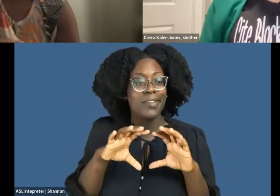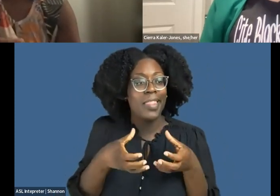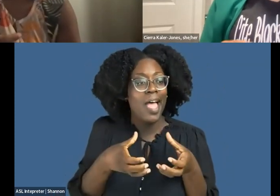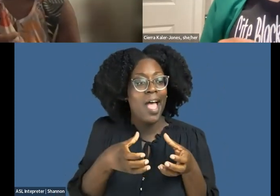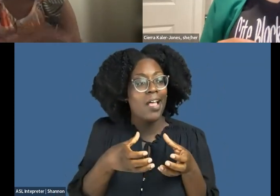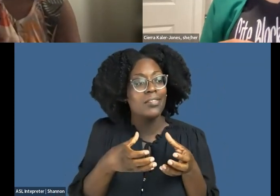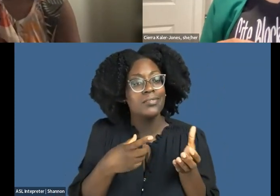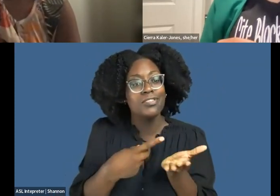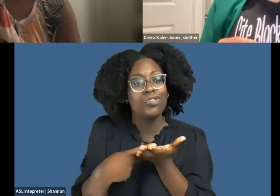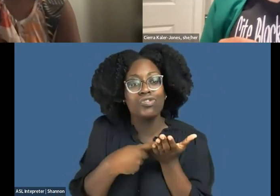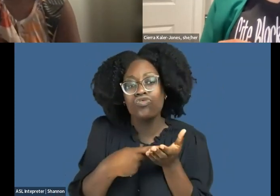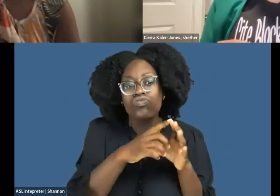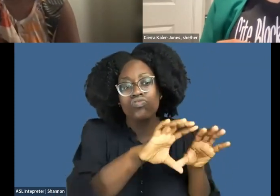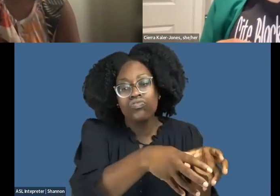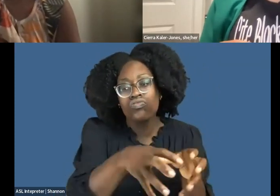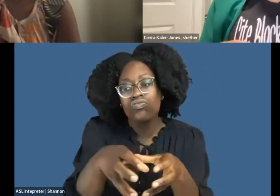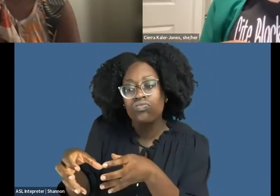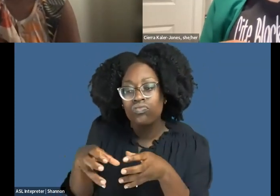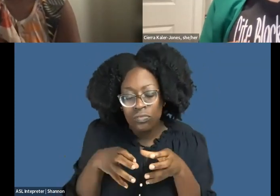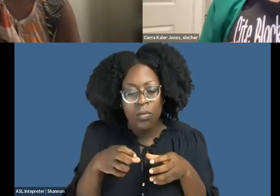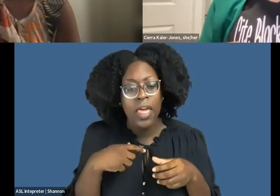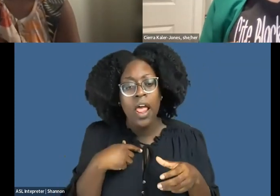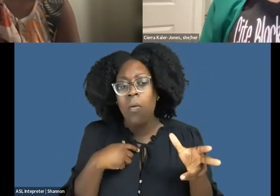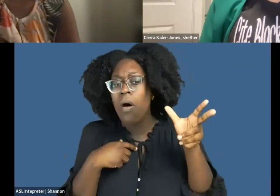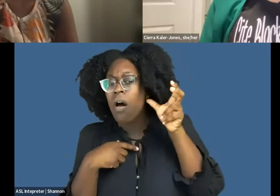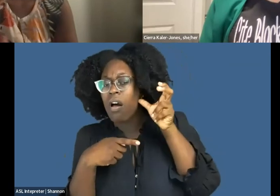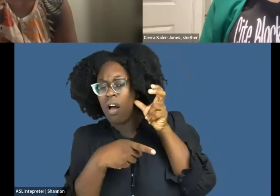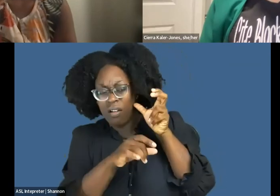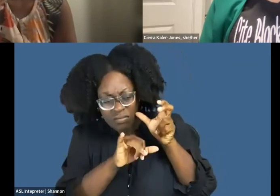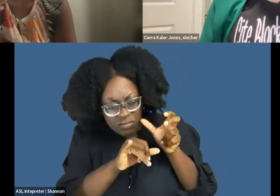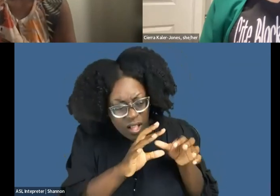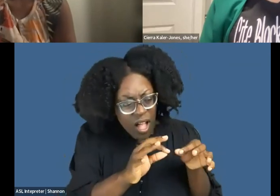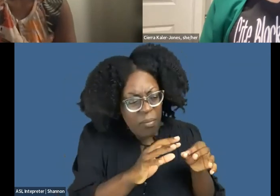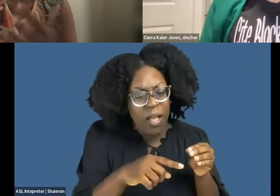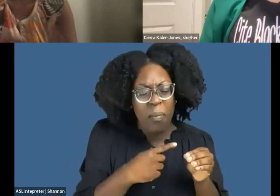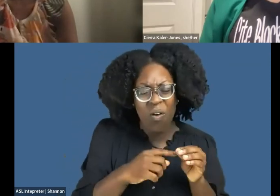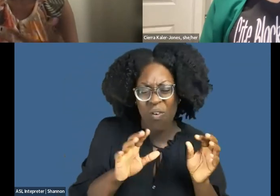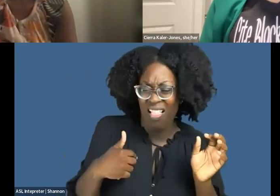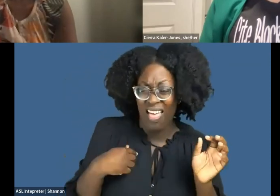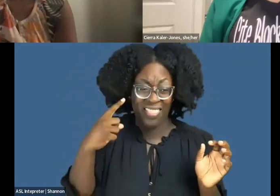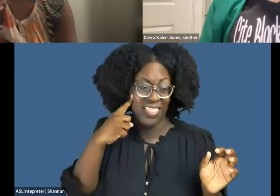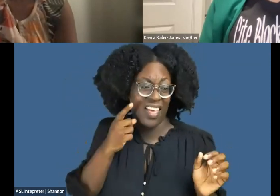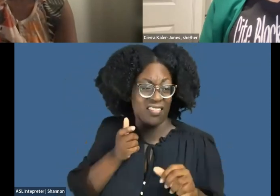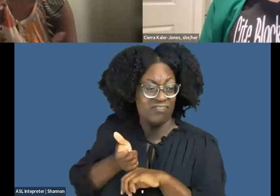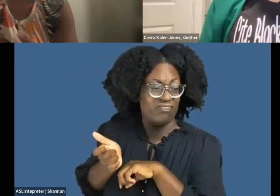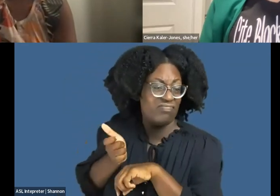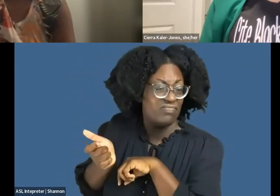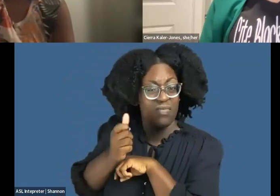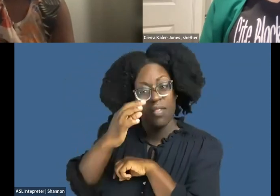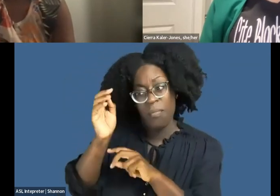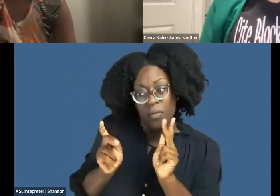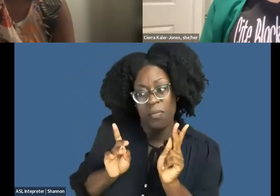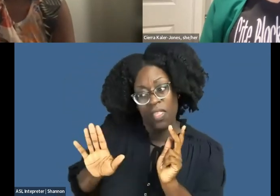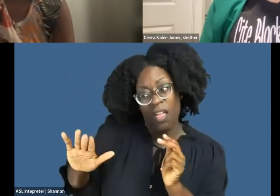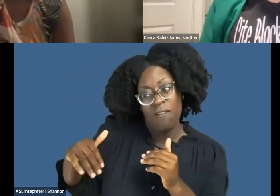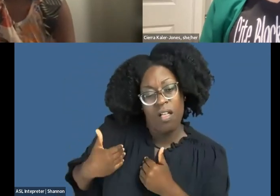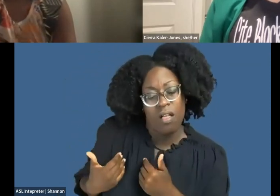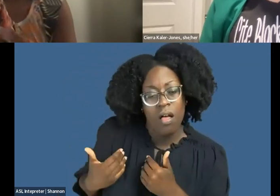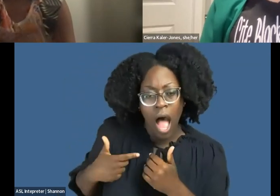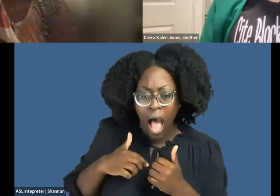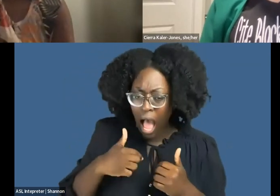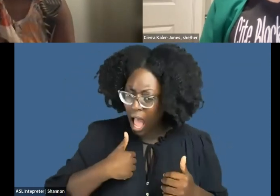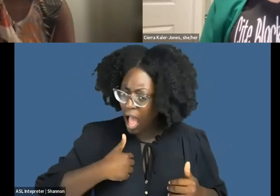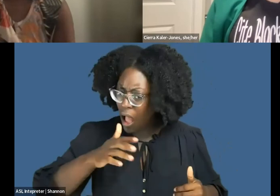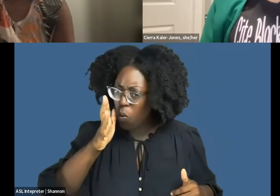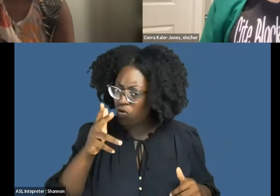stereotype, right? Or some of them say, you know, I'm going to, you know, share some of these sources and read them with my parents, who